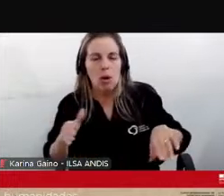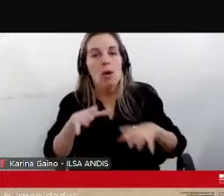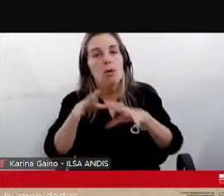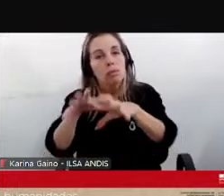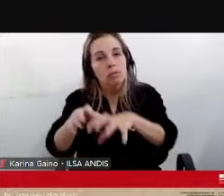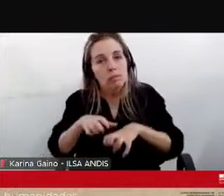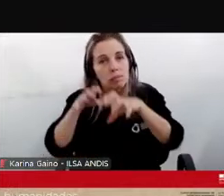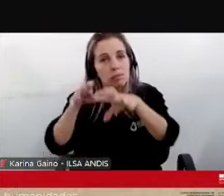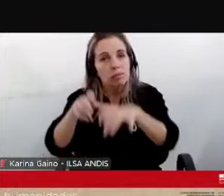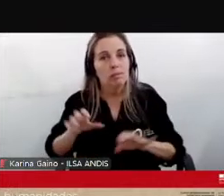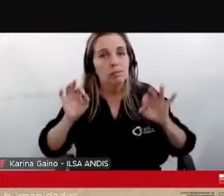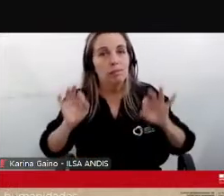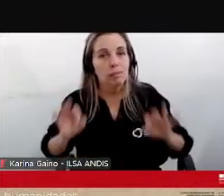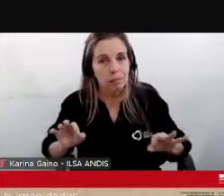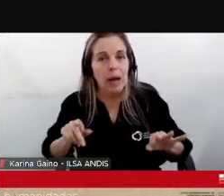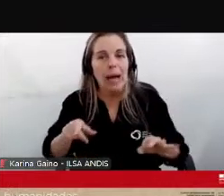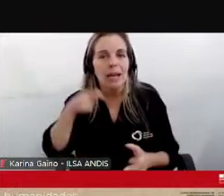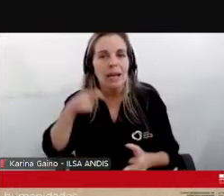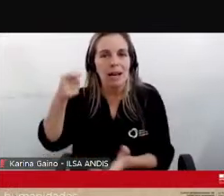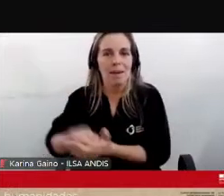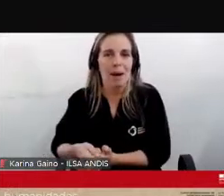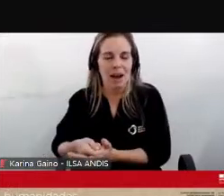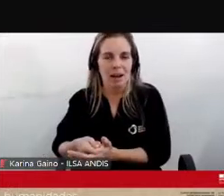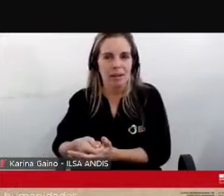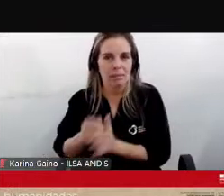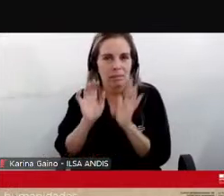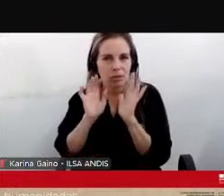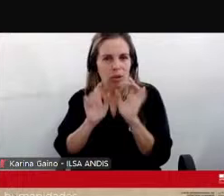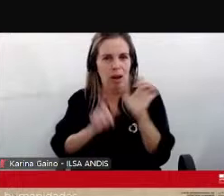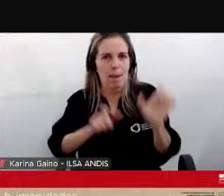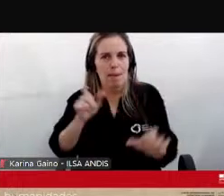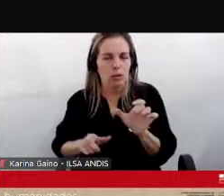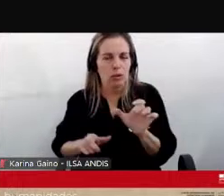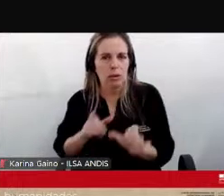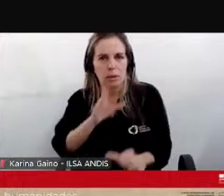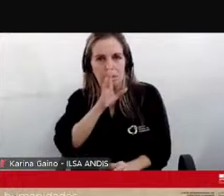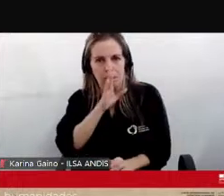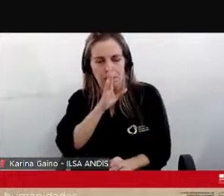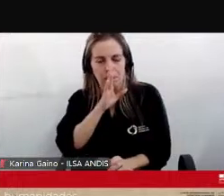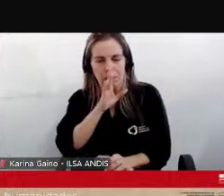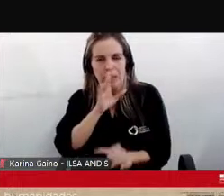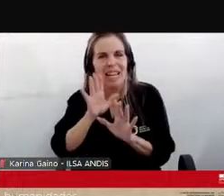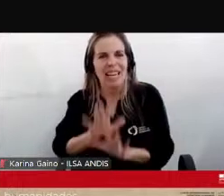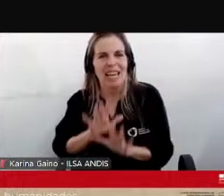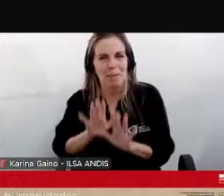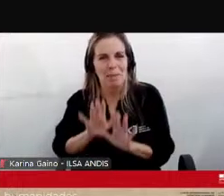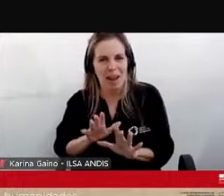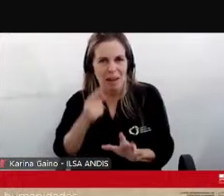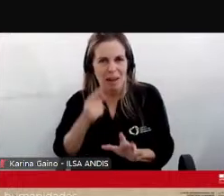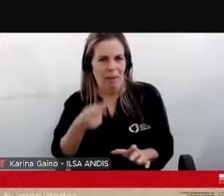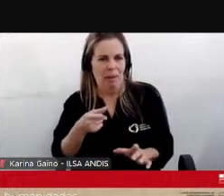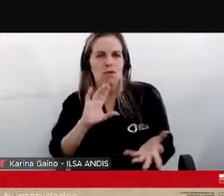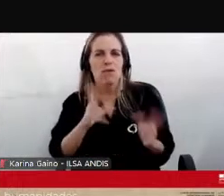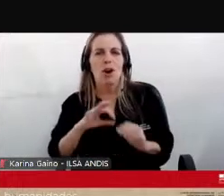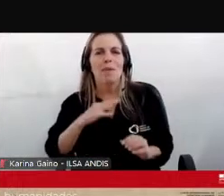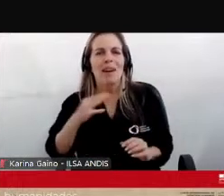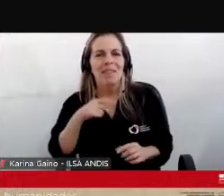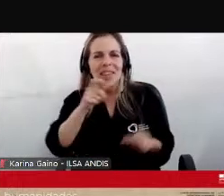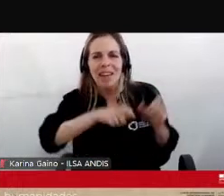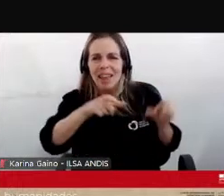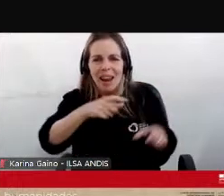living conditions imposed by employers, recruiters, or other third parties. In many cases, migrant agricultural workers live on